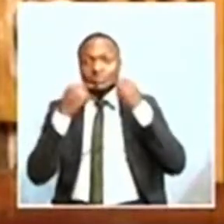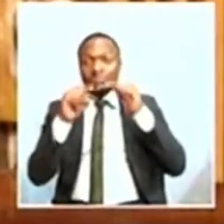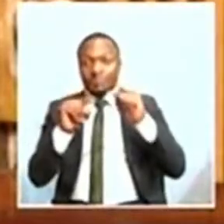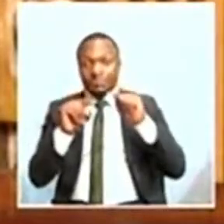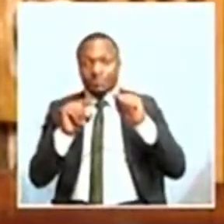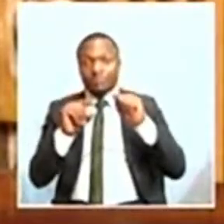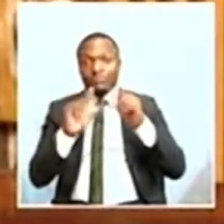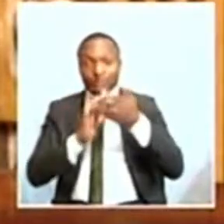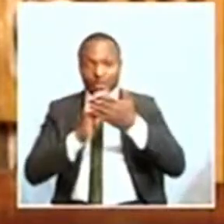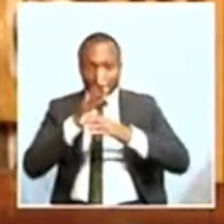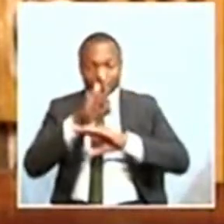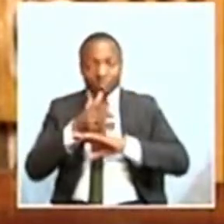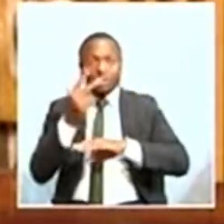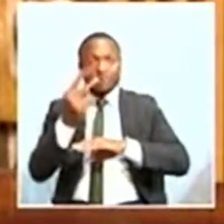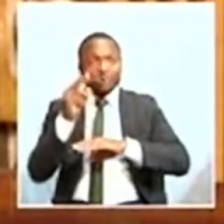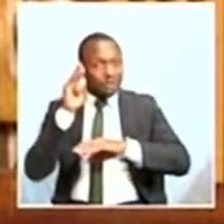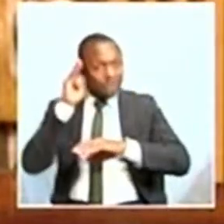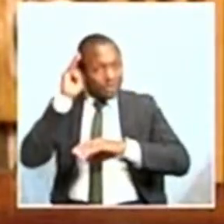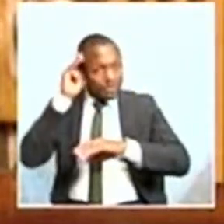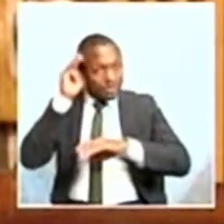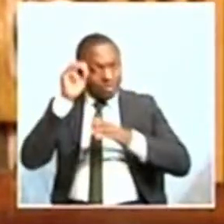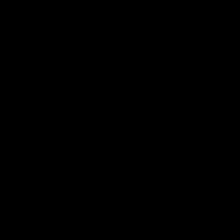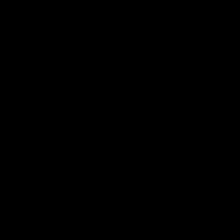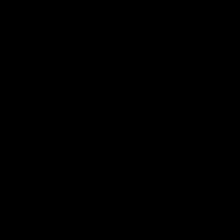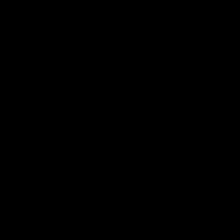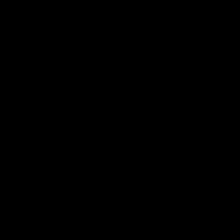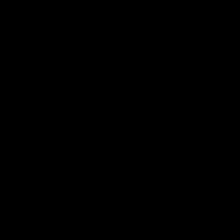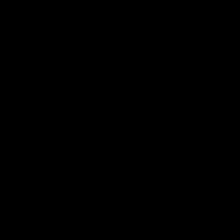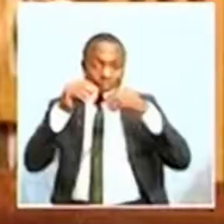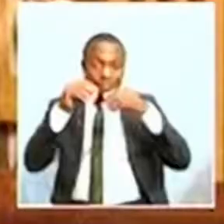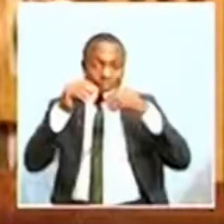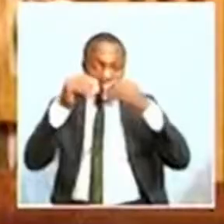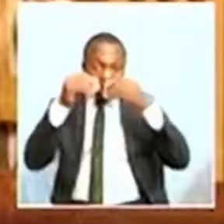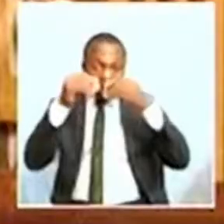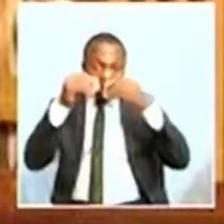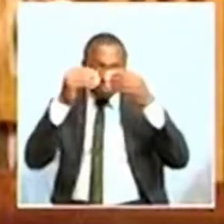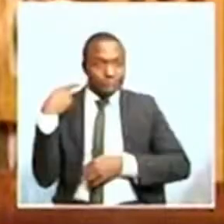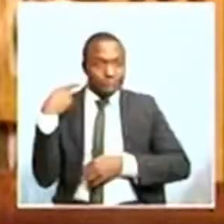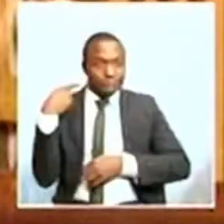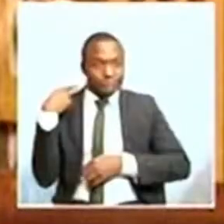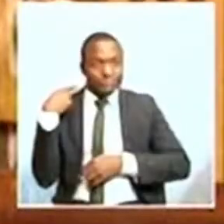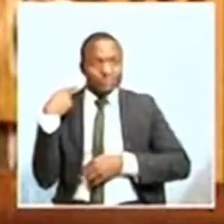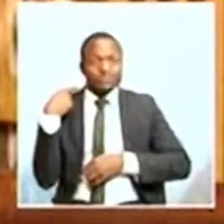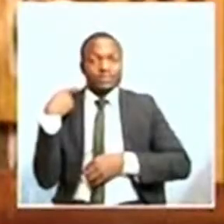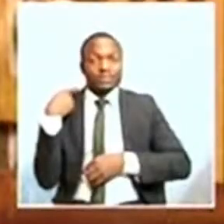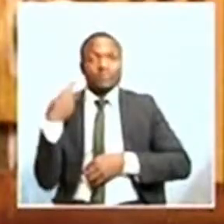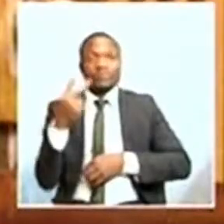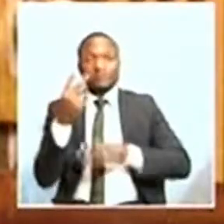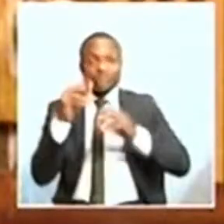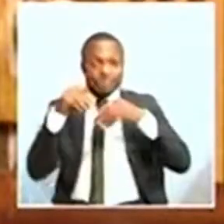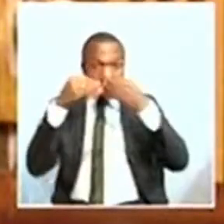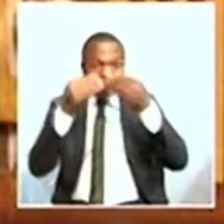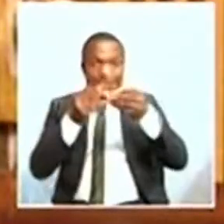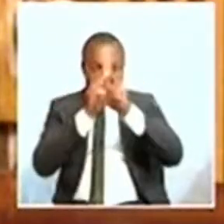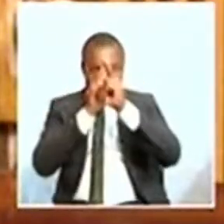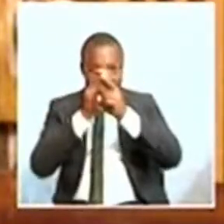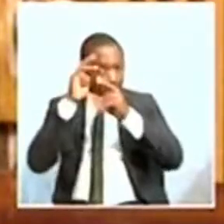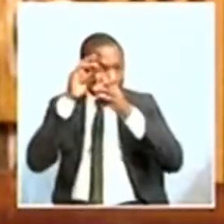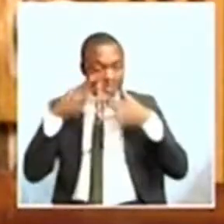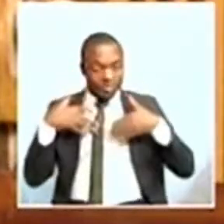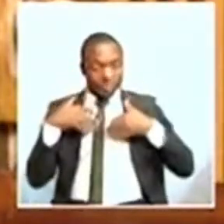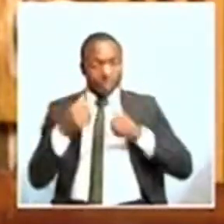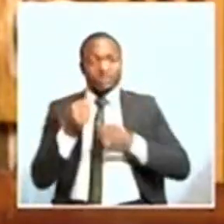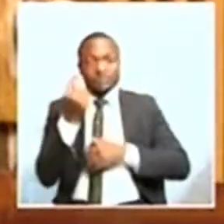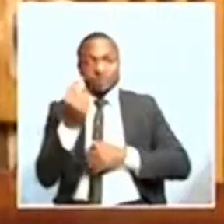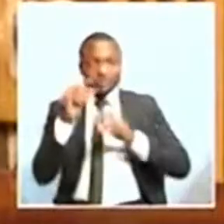then thereafter 3 ministerial statements were delivered. House. 2 were delivered by the Minister of Health and